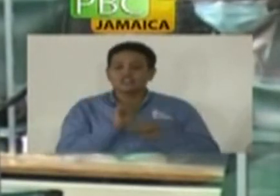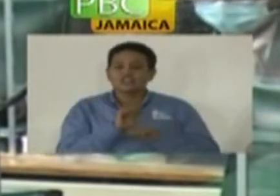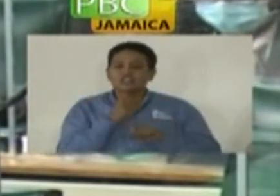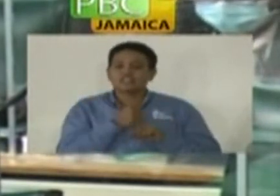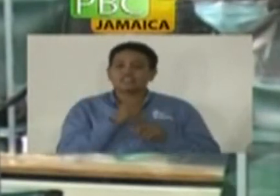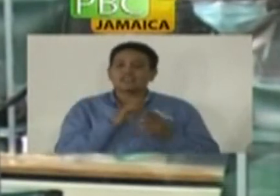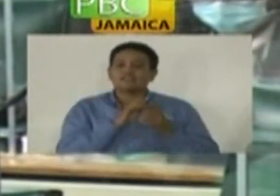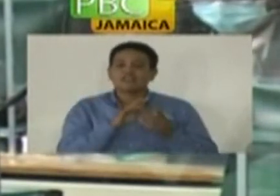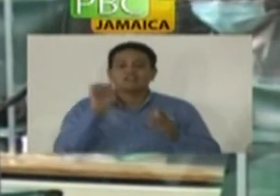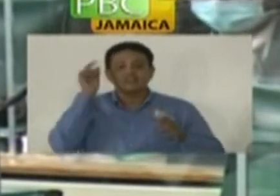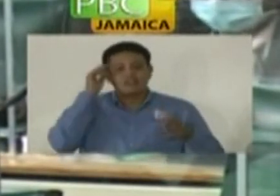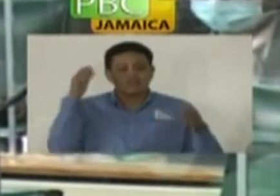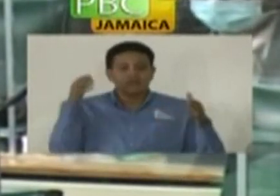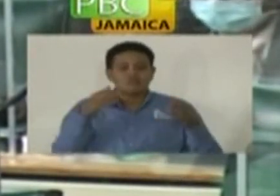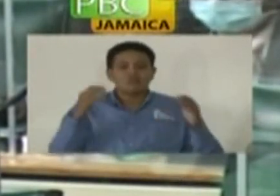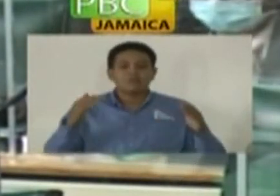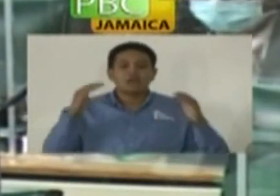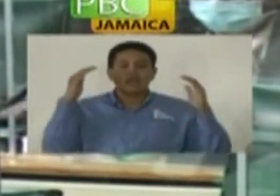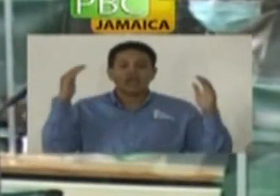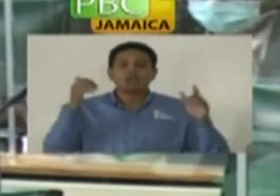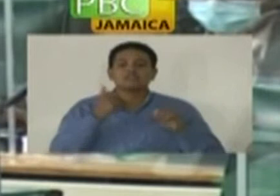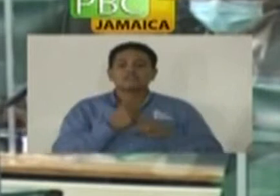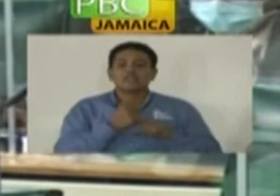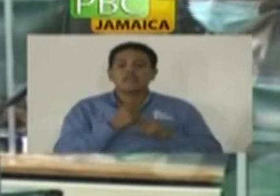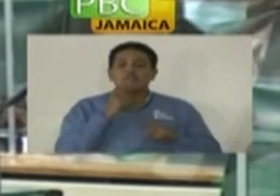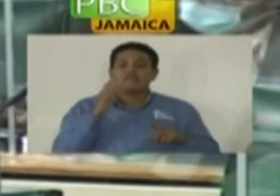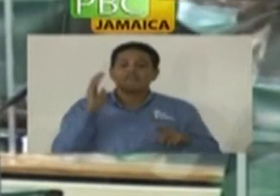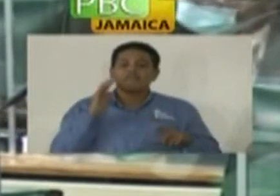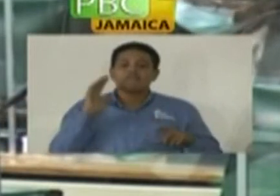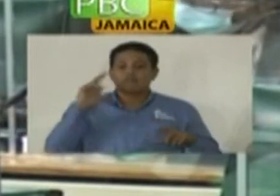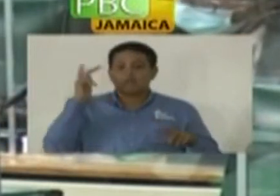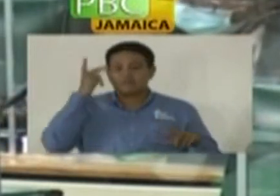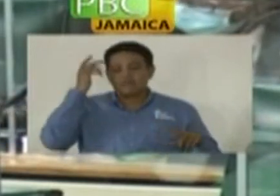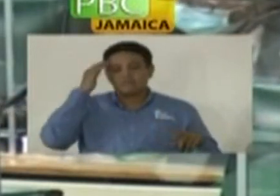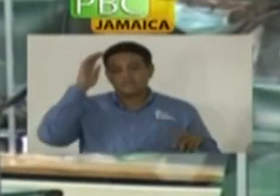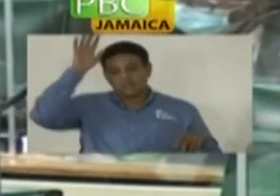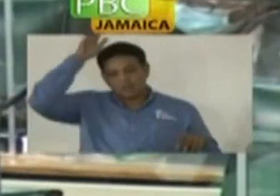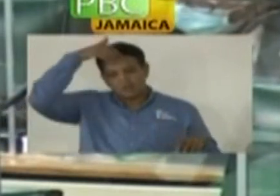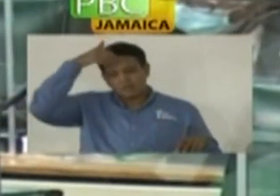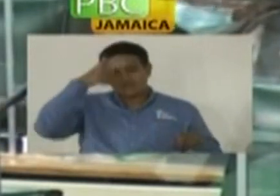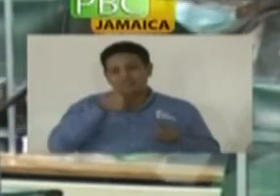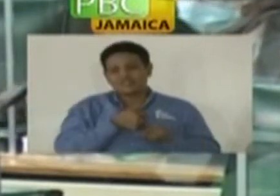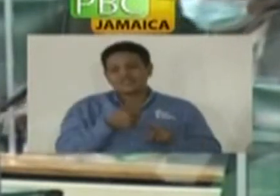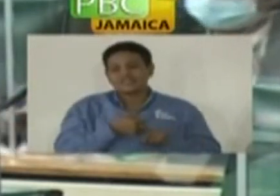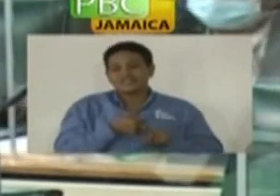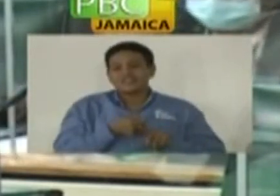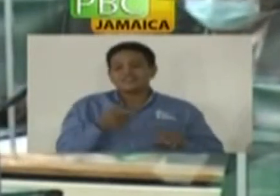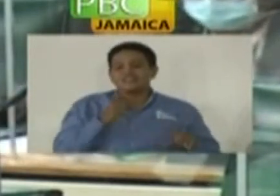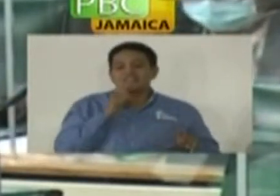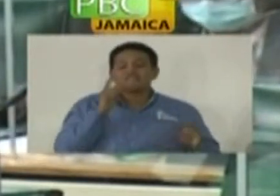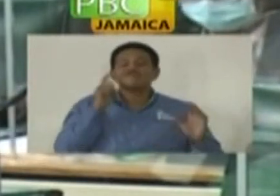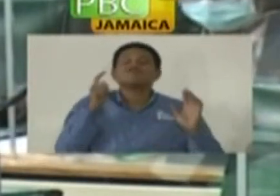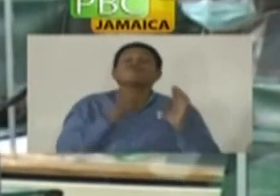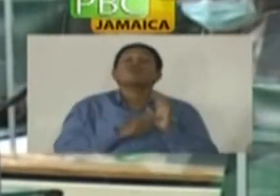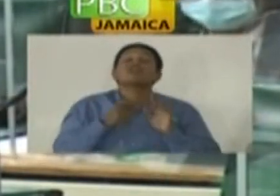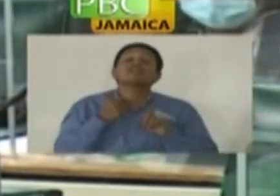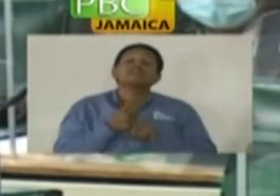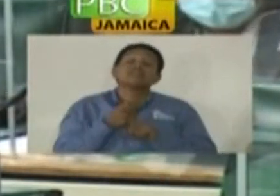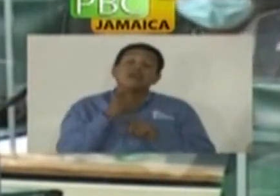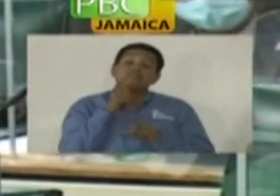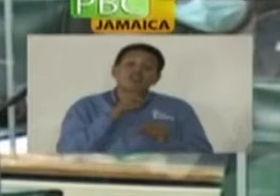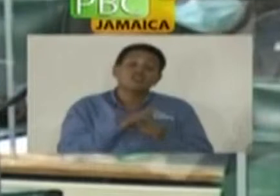even the cabinet of the former Prime Minister, Portia Simpson Miller, had recognized that there was